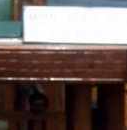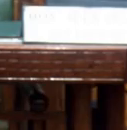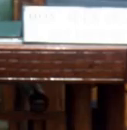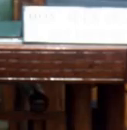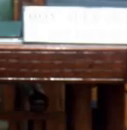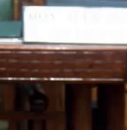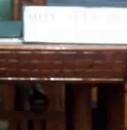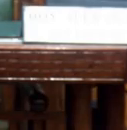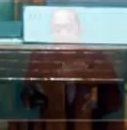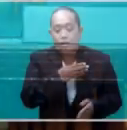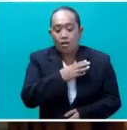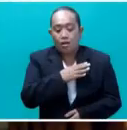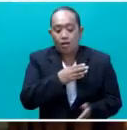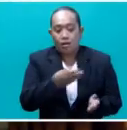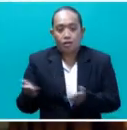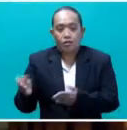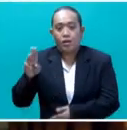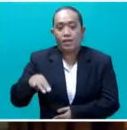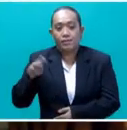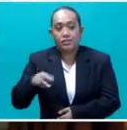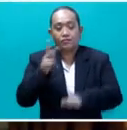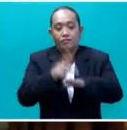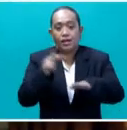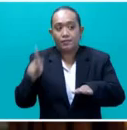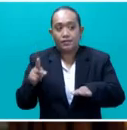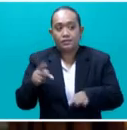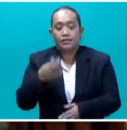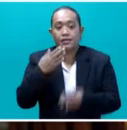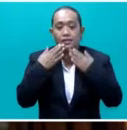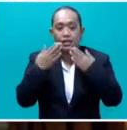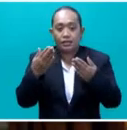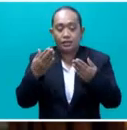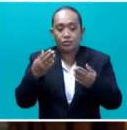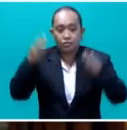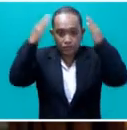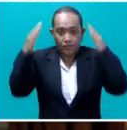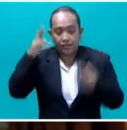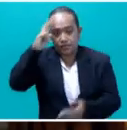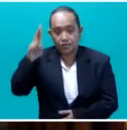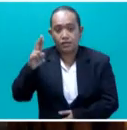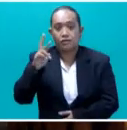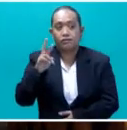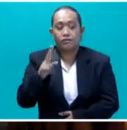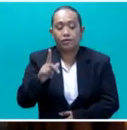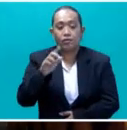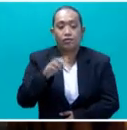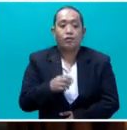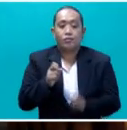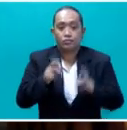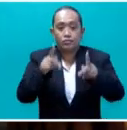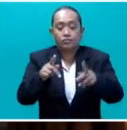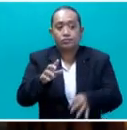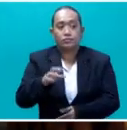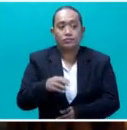Parliament, fellow Fijians. Thank you, Mr. Speaker, sir, for the opportunity to present my ministerial statement on the review of the town